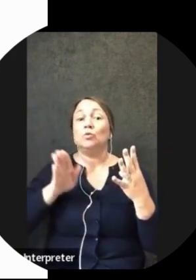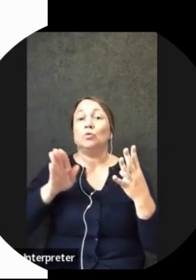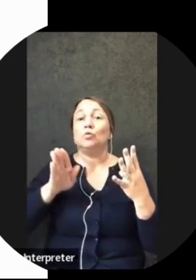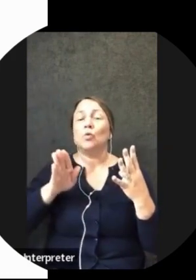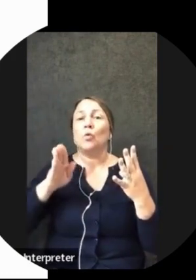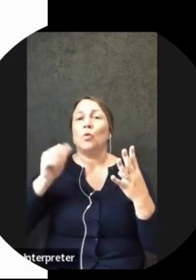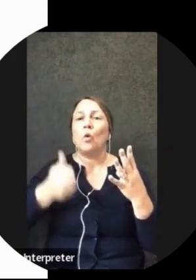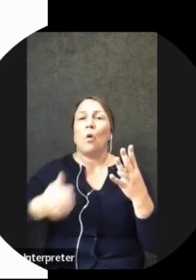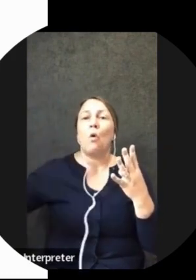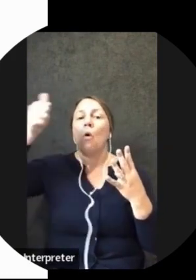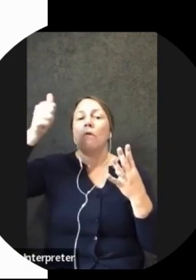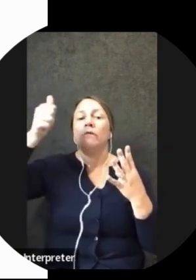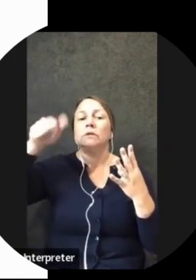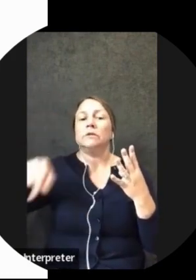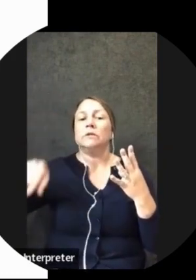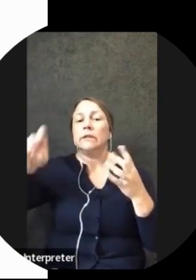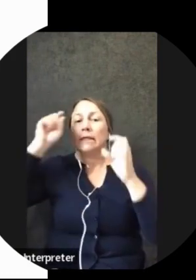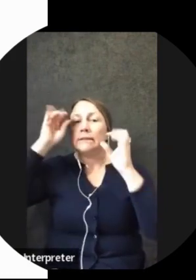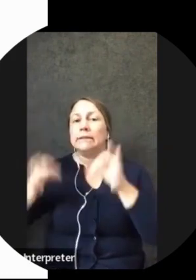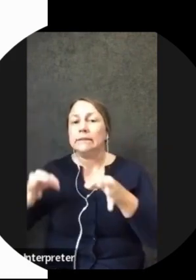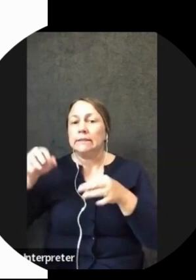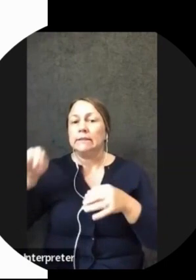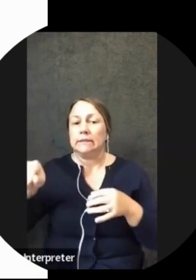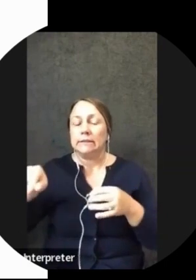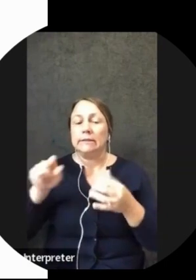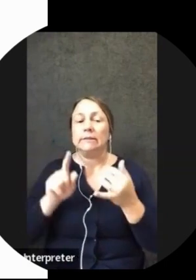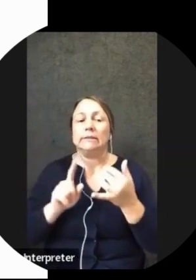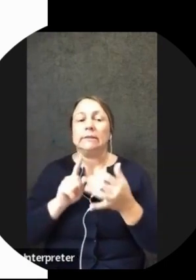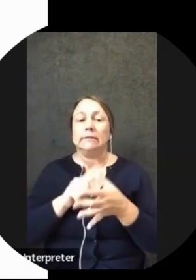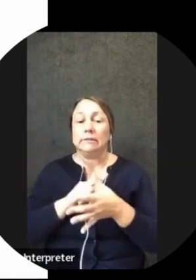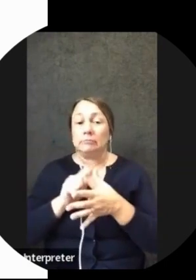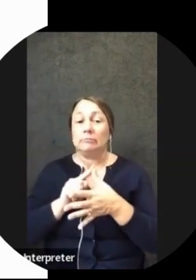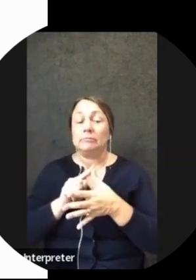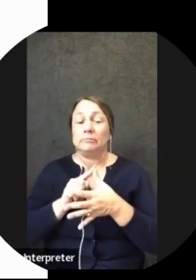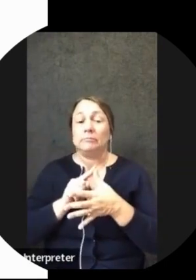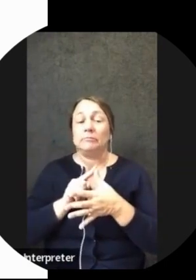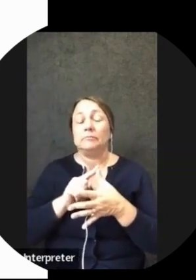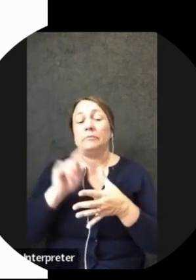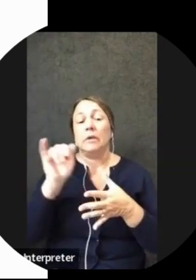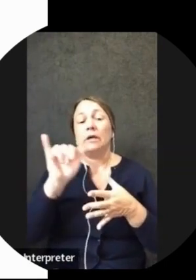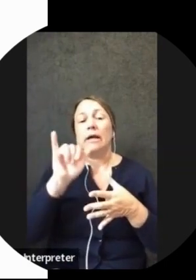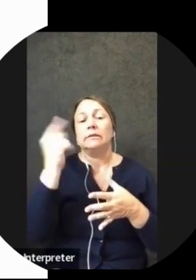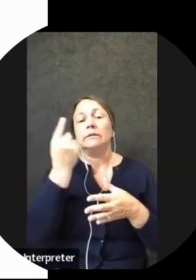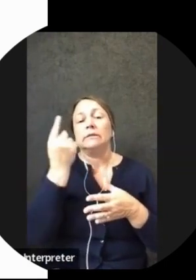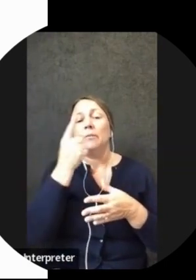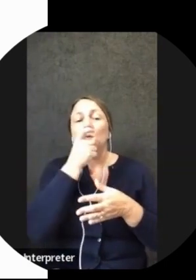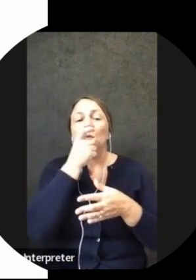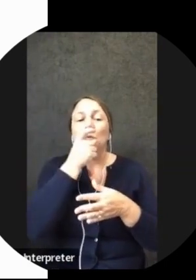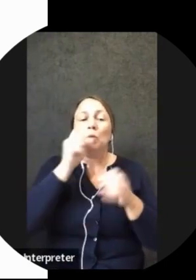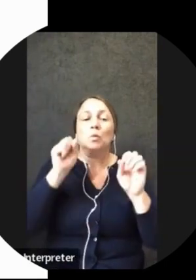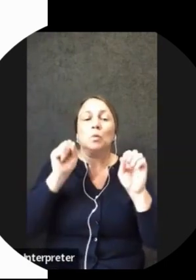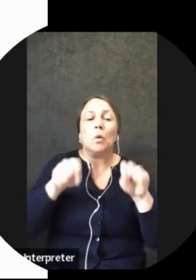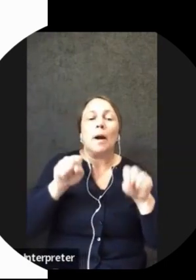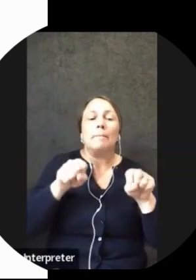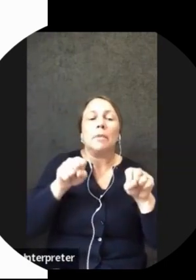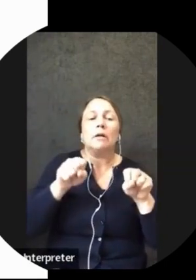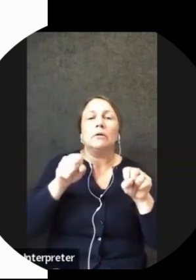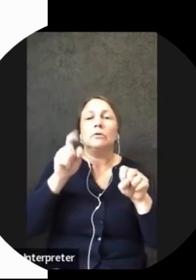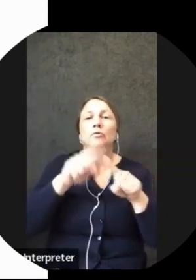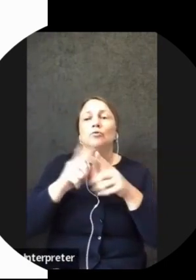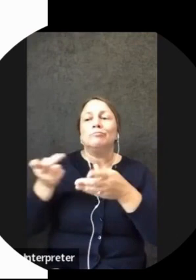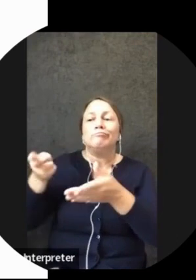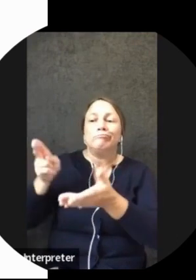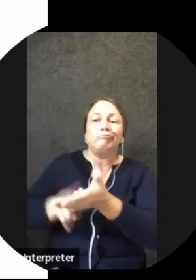and ability to make decisions for the district, so someone who is able to sign off